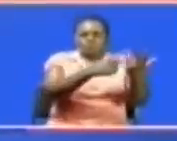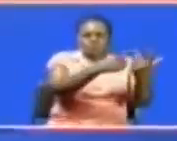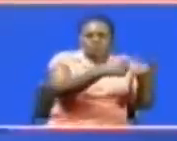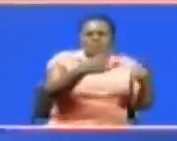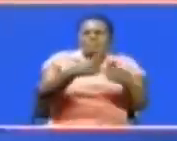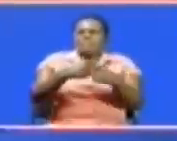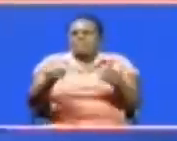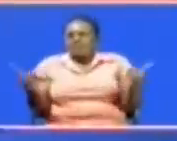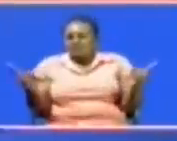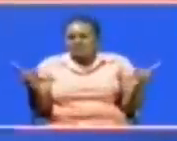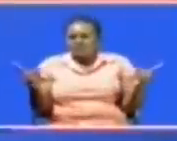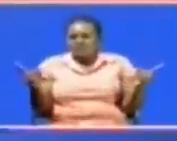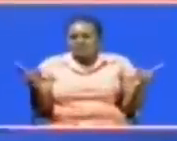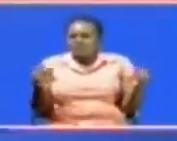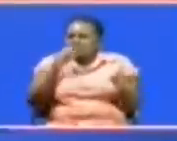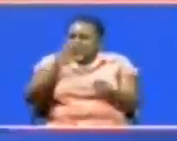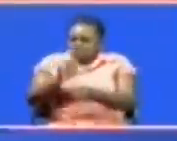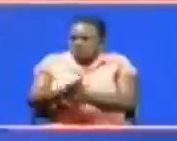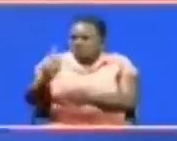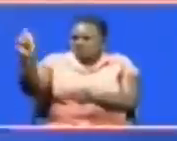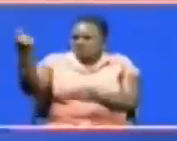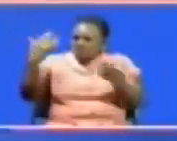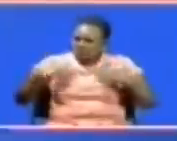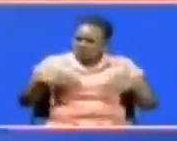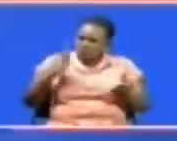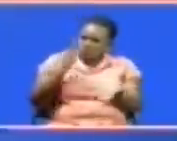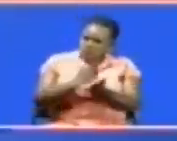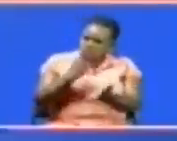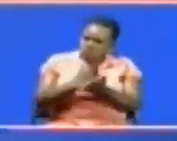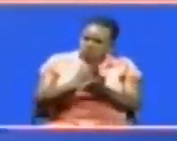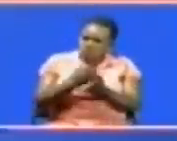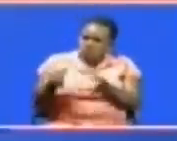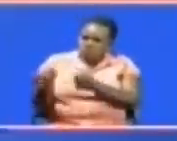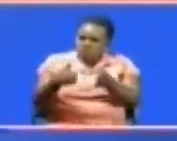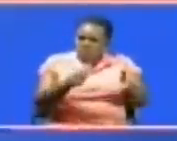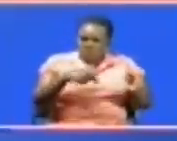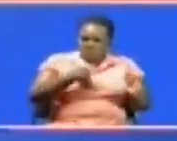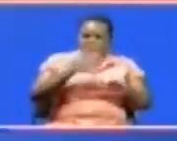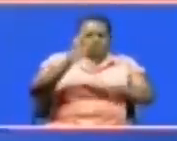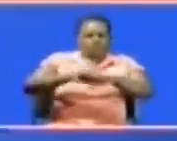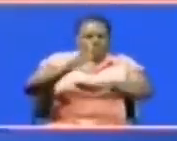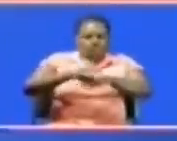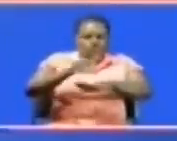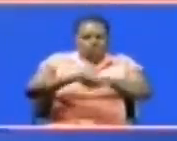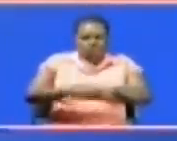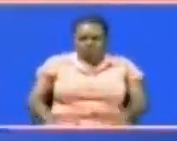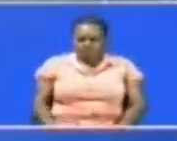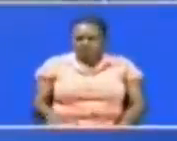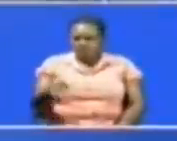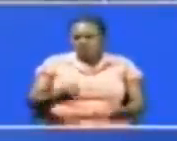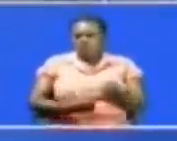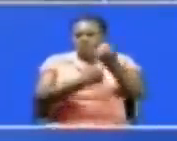But I can assure Kenyans that our formula is very objective, actually. And then do you agree with